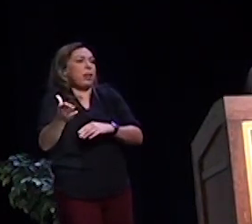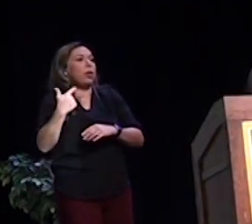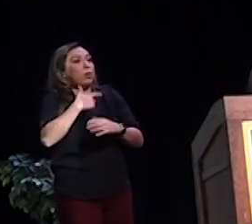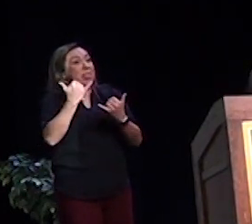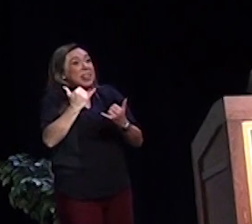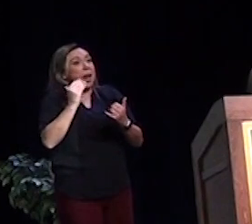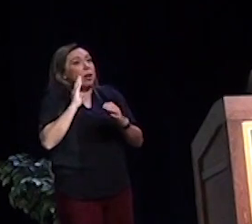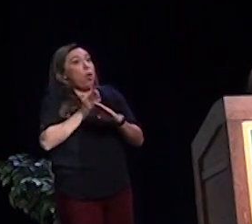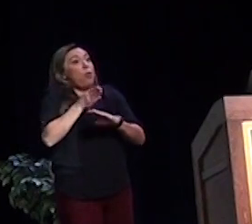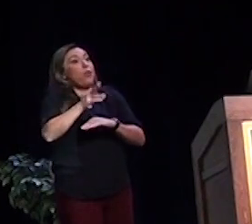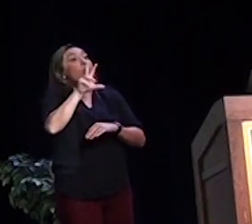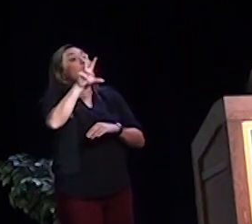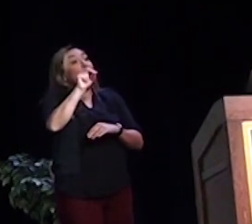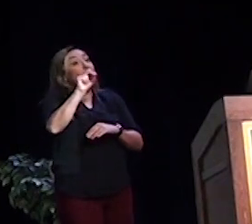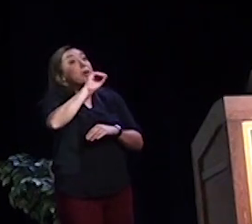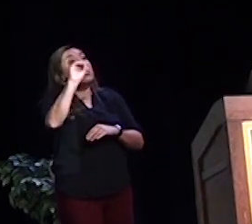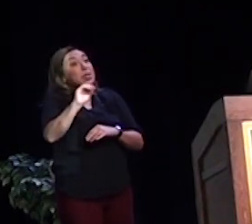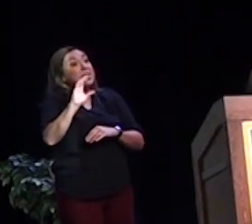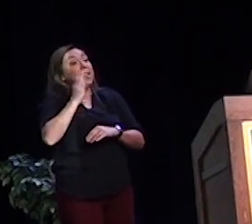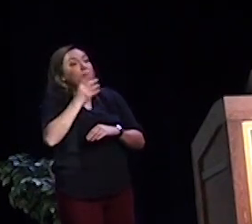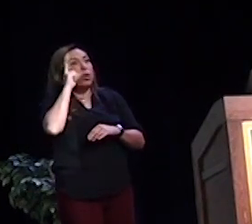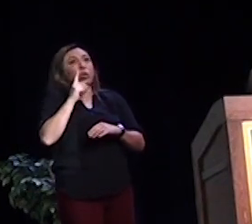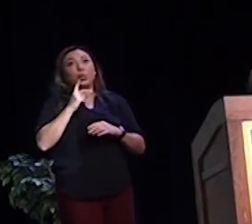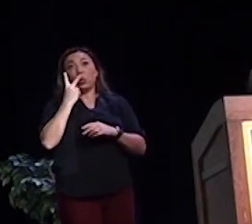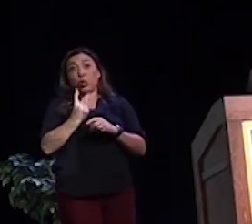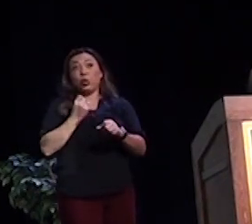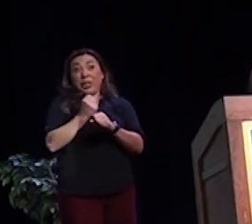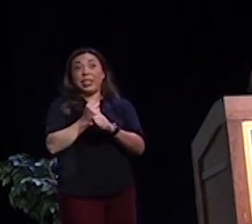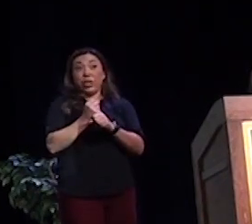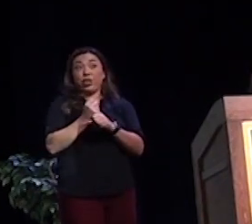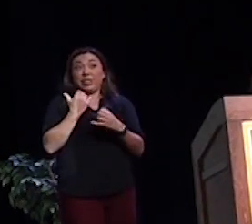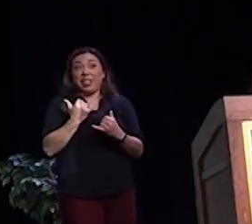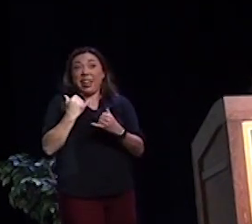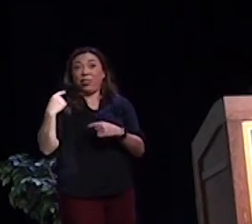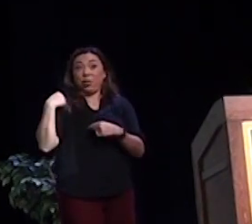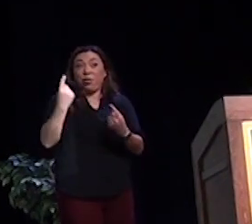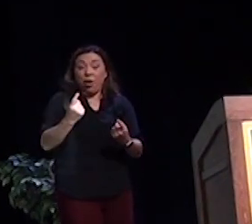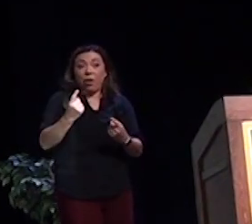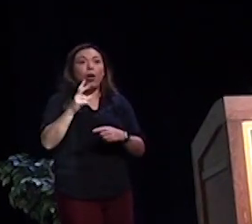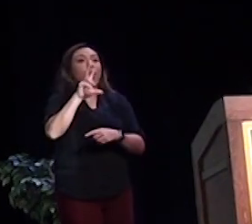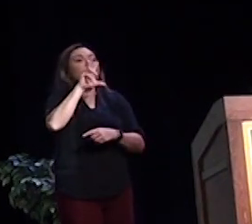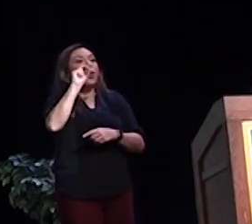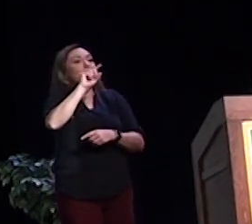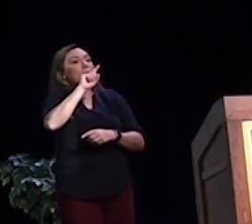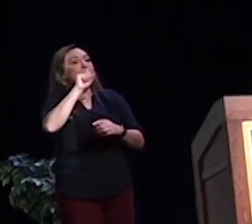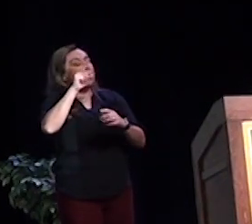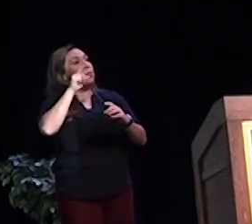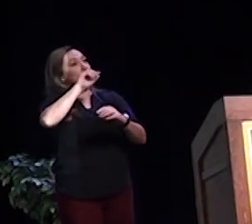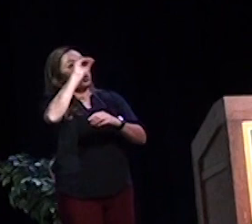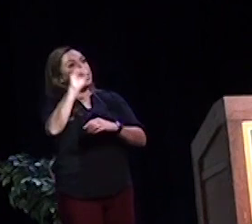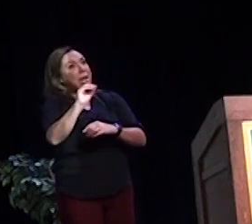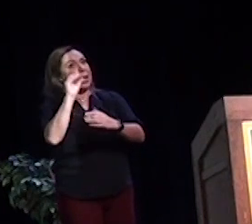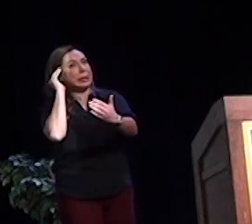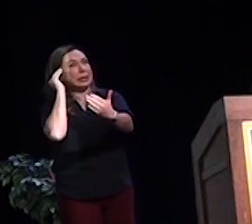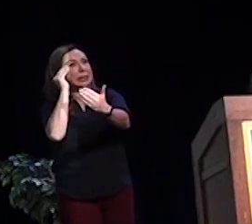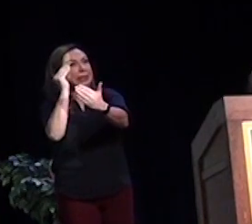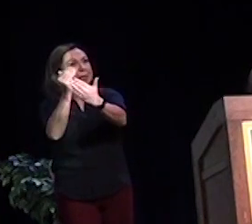over 30% of the 10-year goal, 2 years in, over 30% of the way towards those